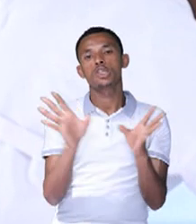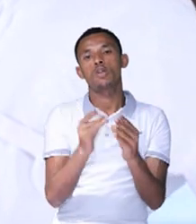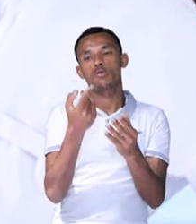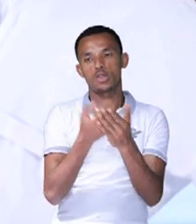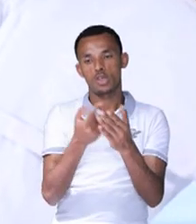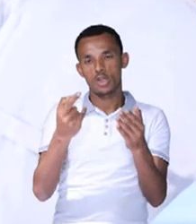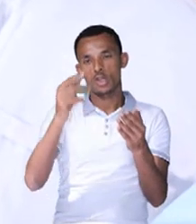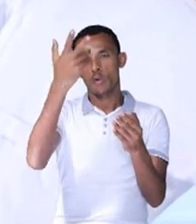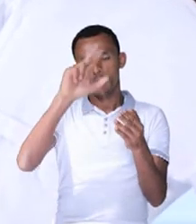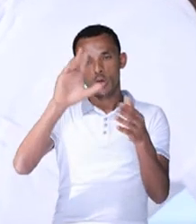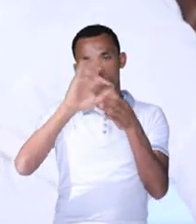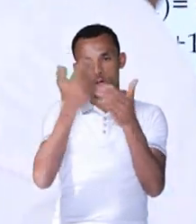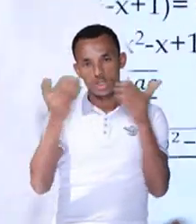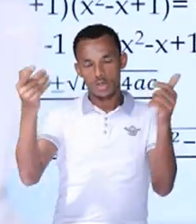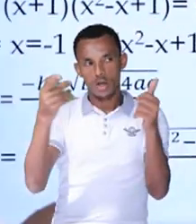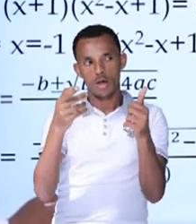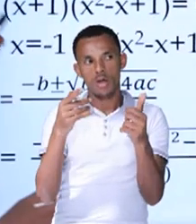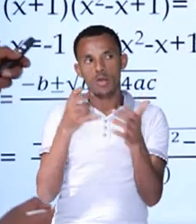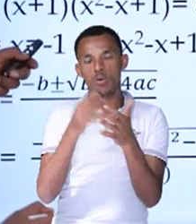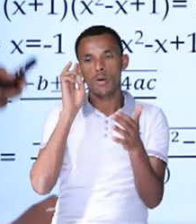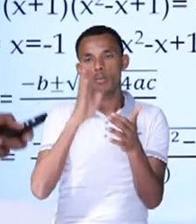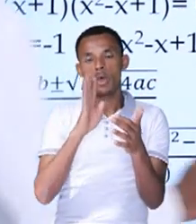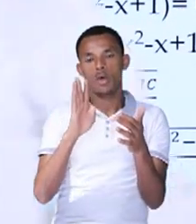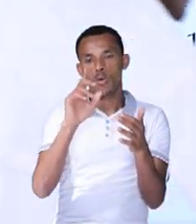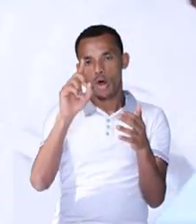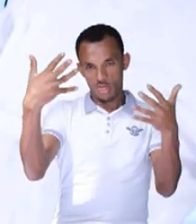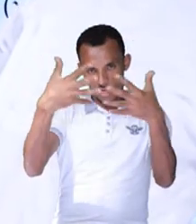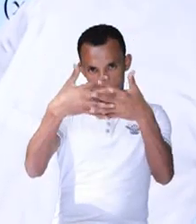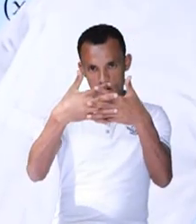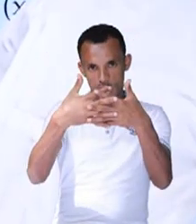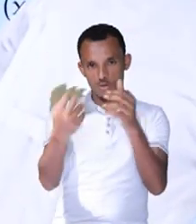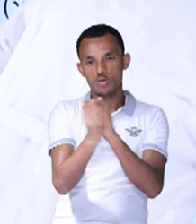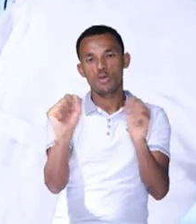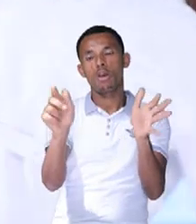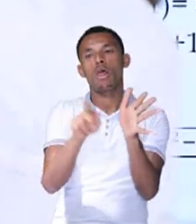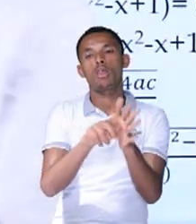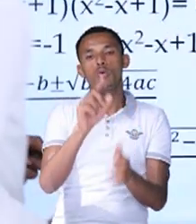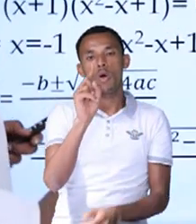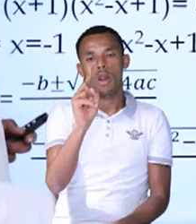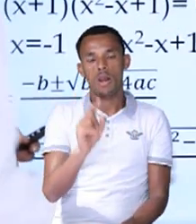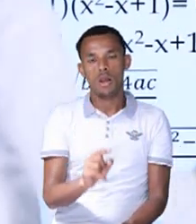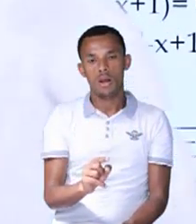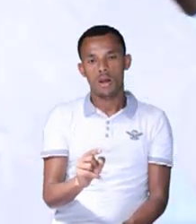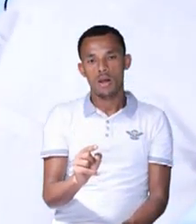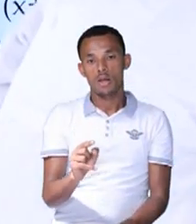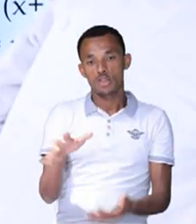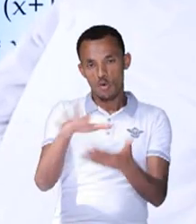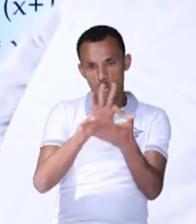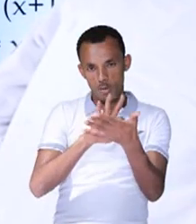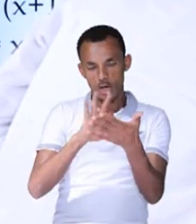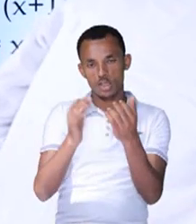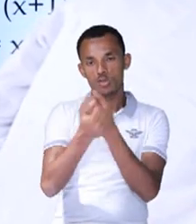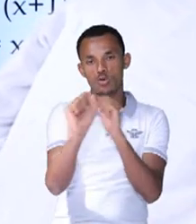equation, it will be 1, the integral solution, -1. The complex